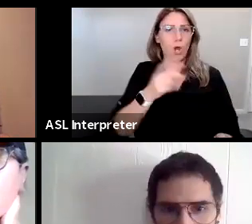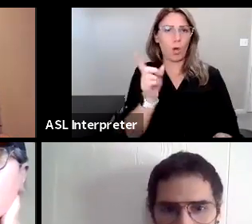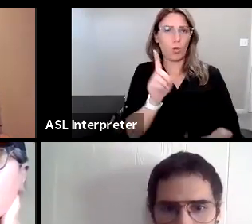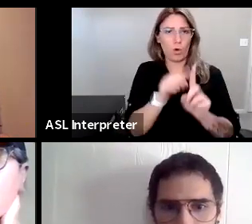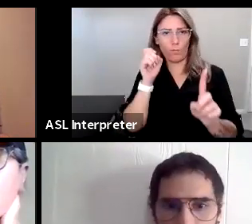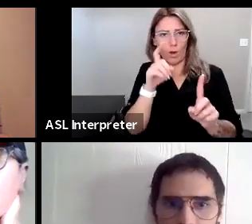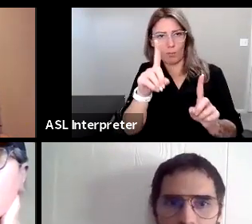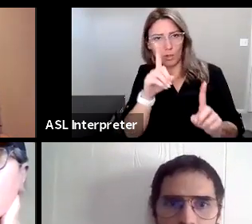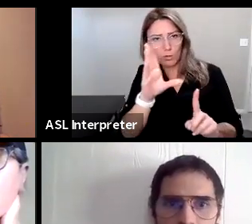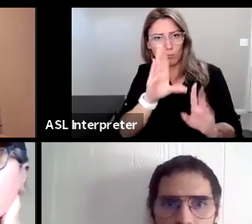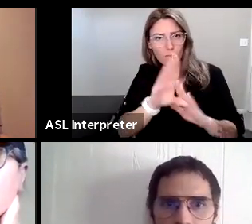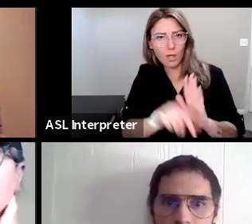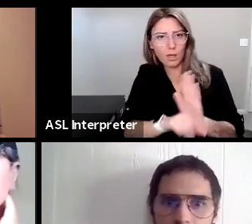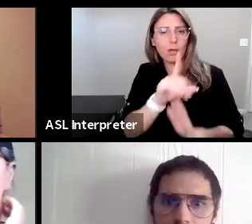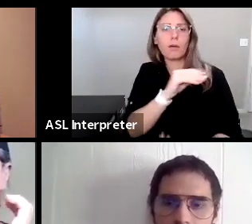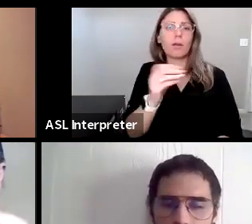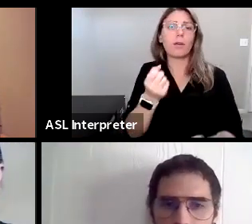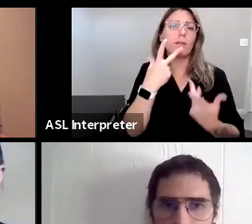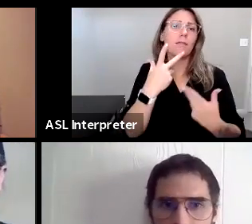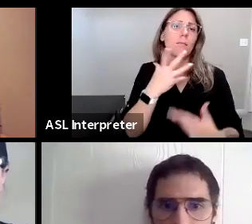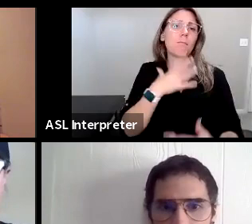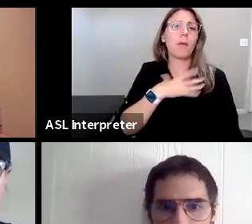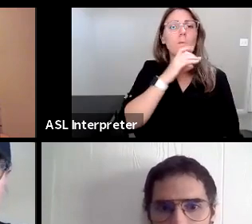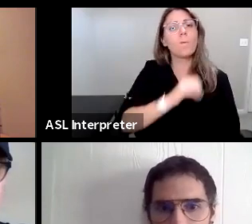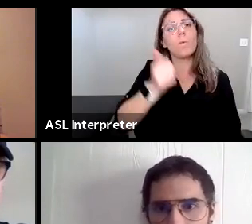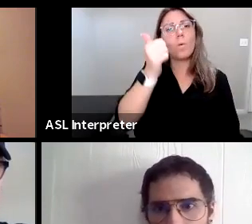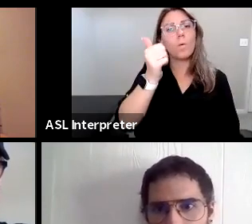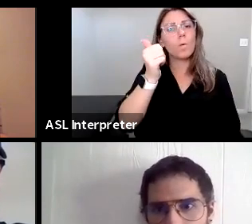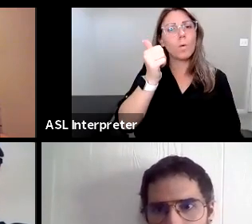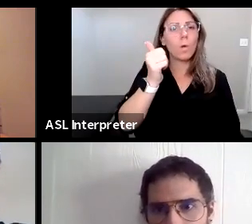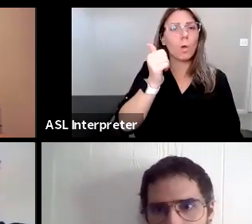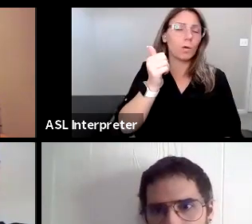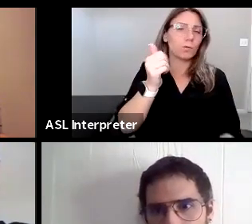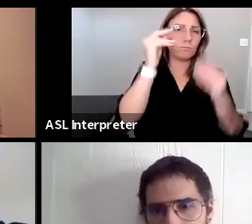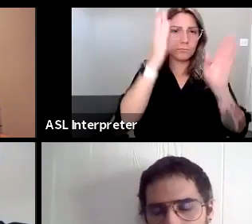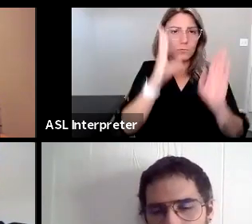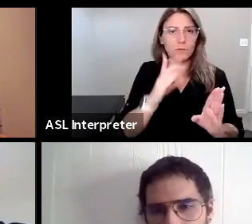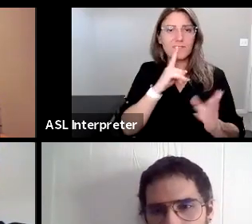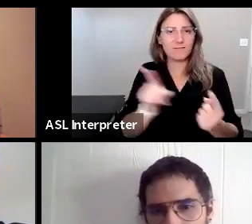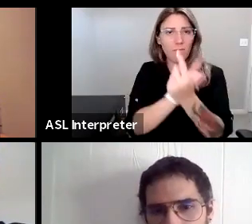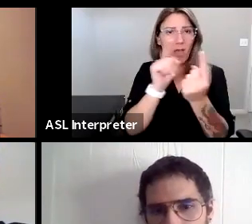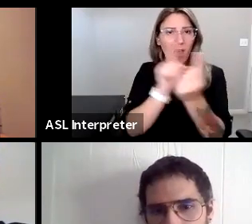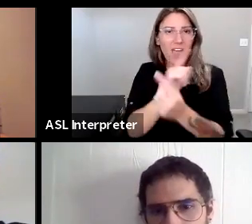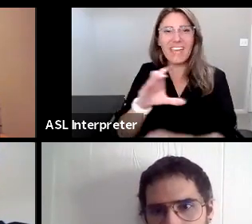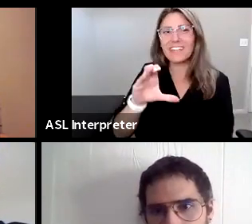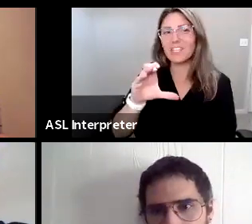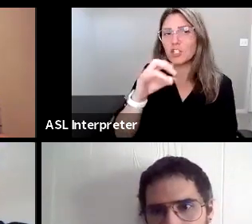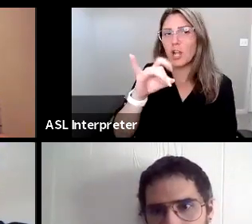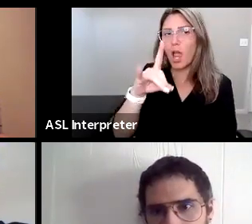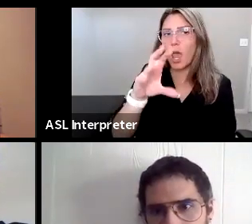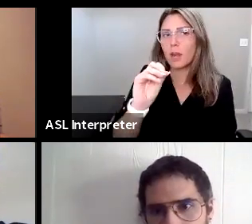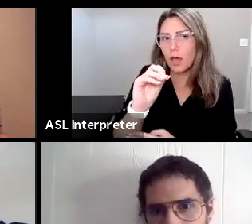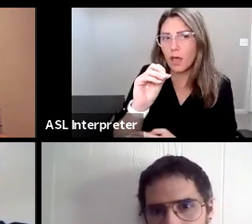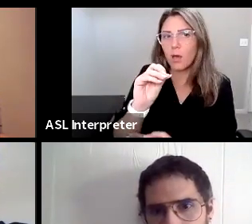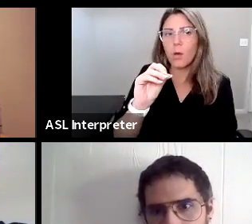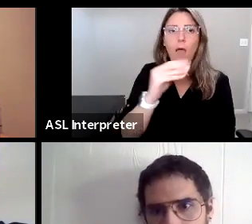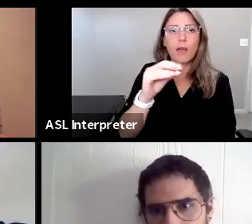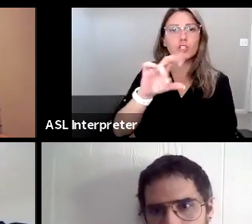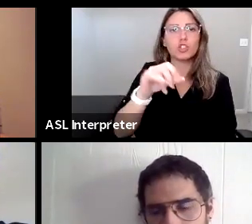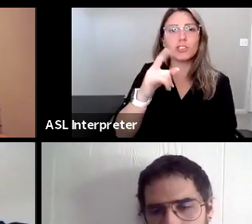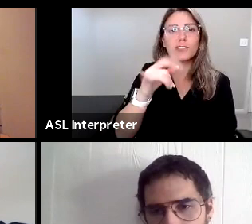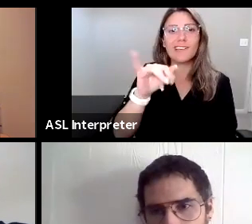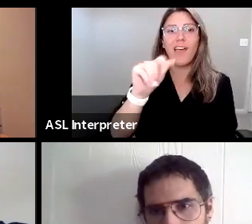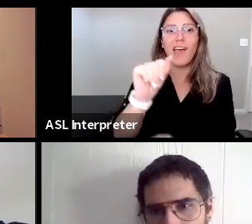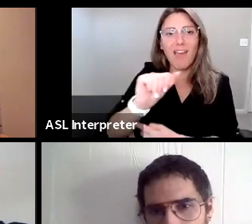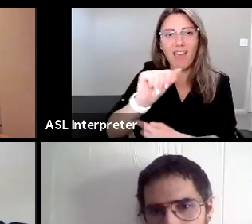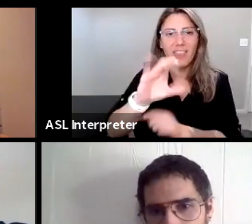descendancy. And I think I had a lot of some of my older professors or people that I met that they were part of that Chicano and Chicana,